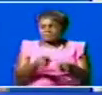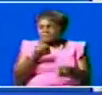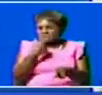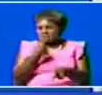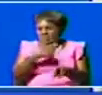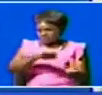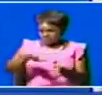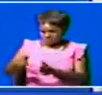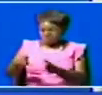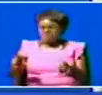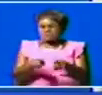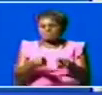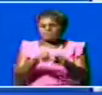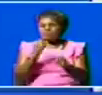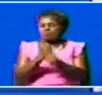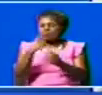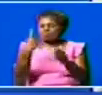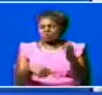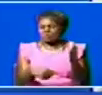it, we also do